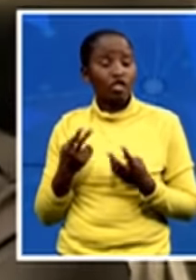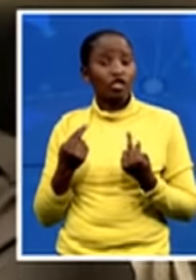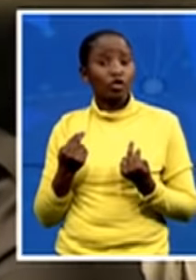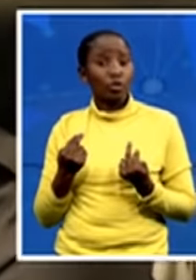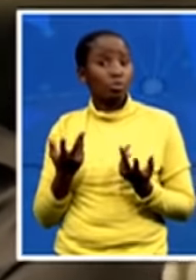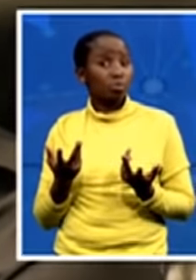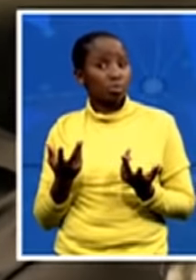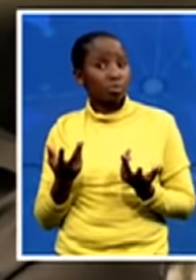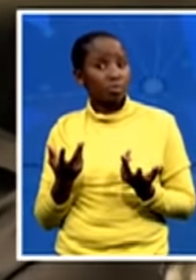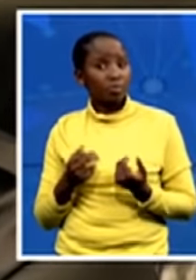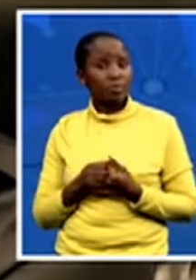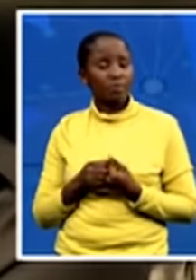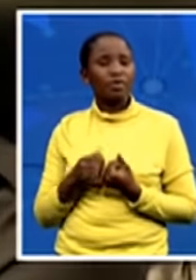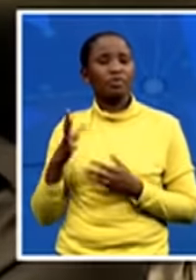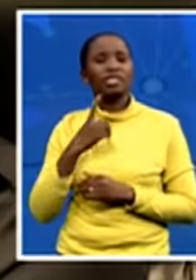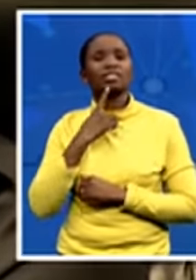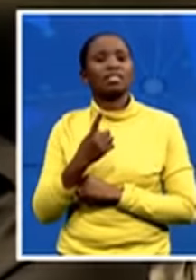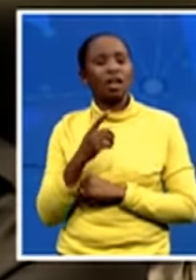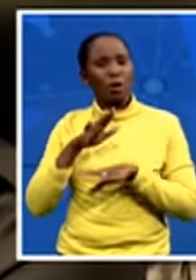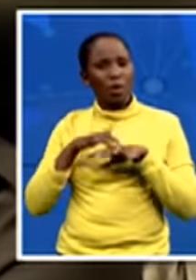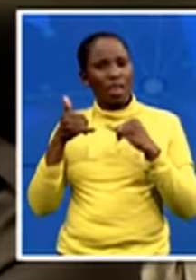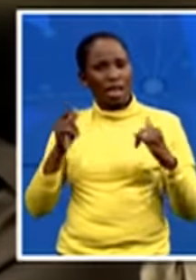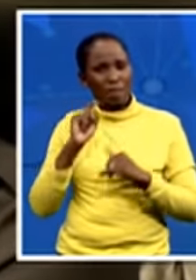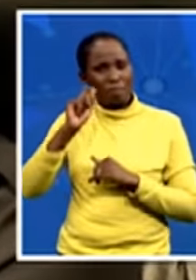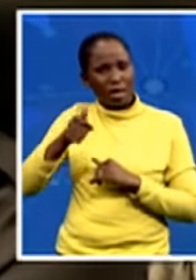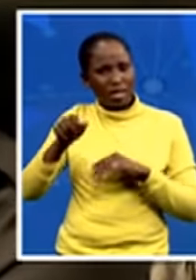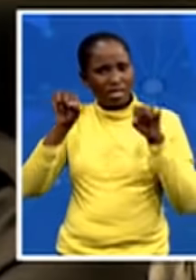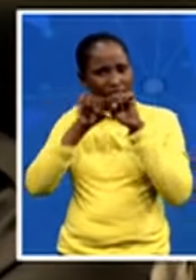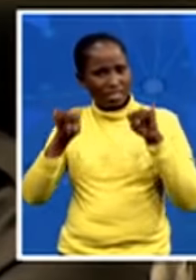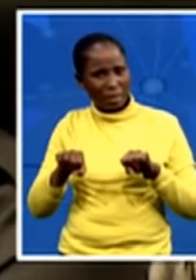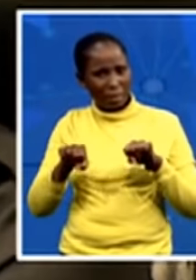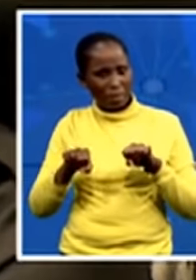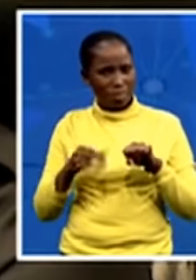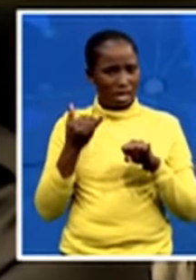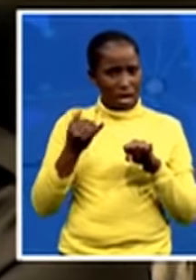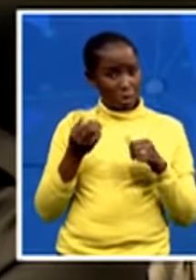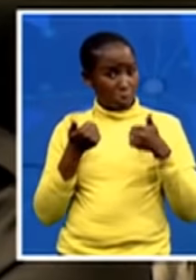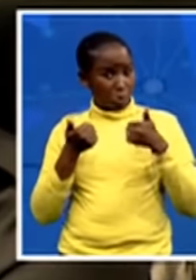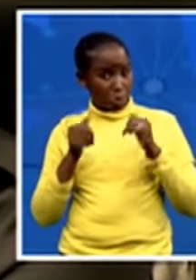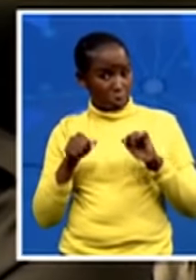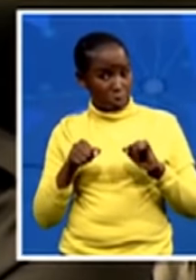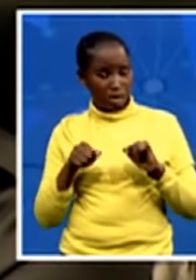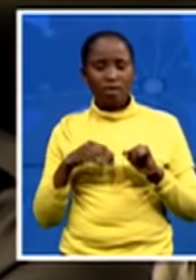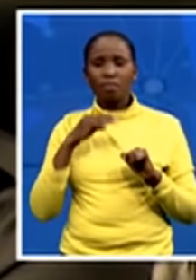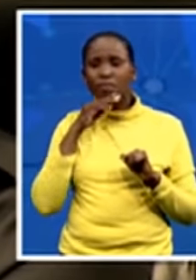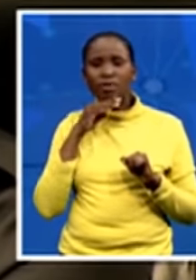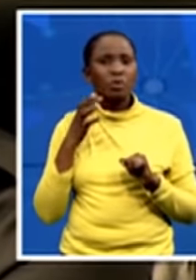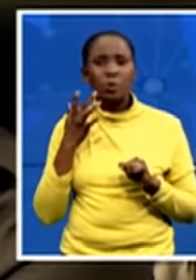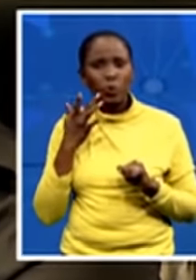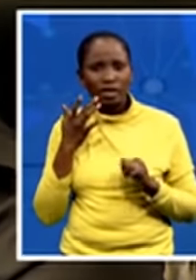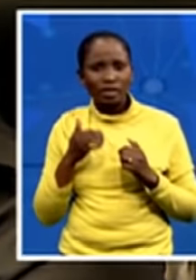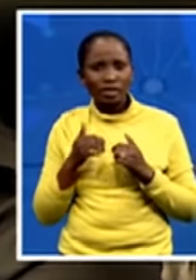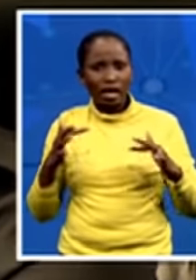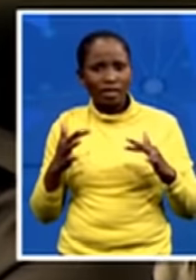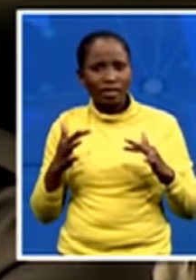the online payment system is at an advanced stage. When exactly can we expect it to be implemented?